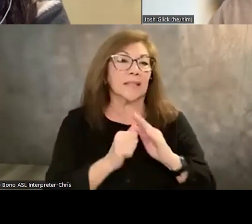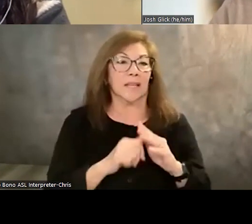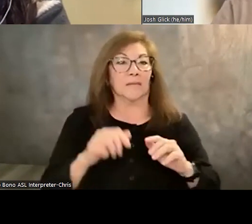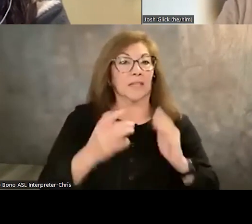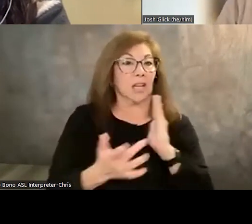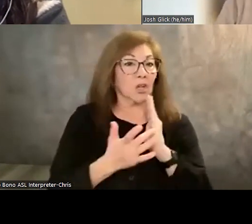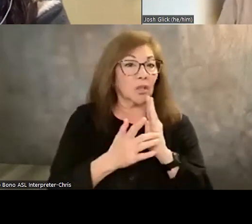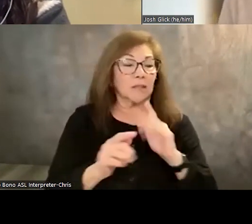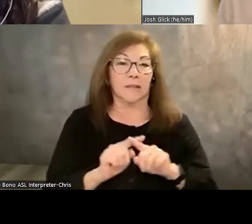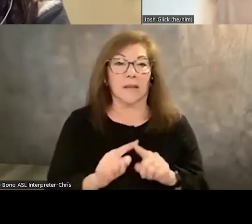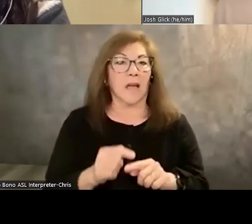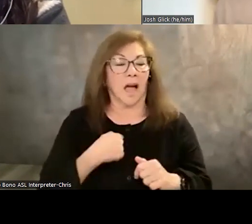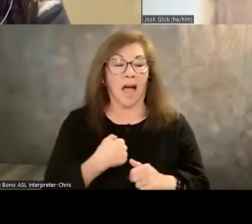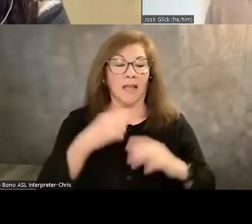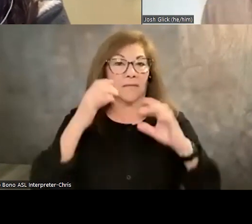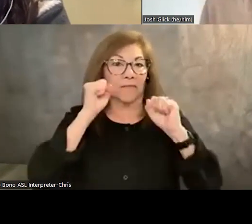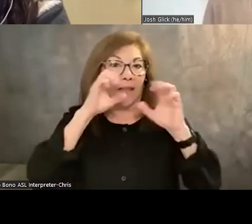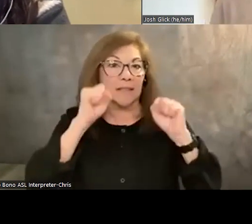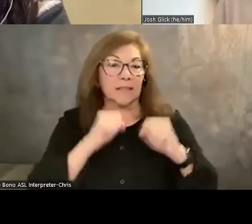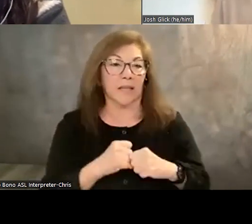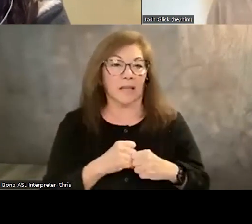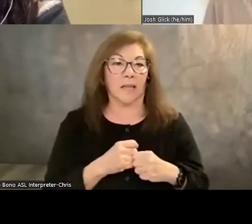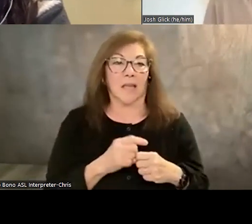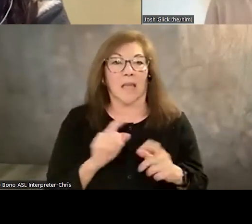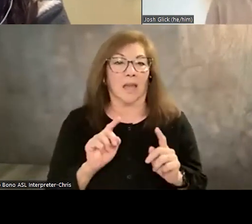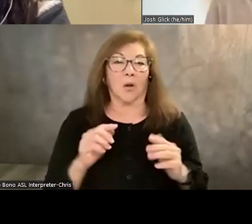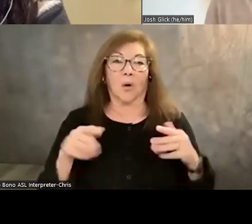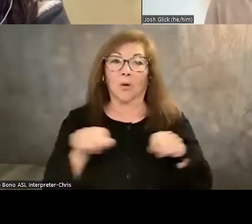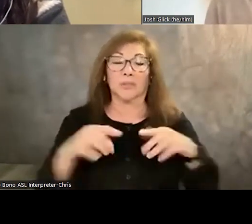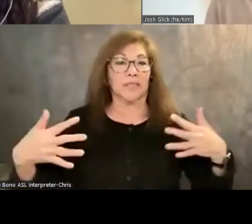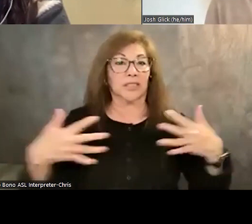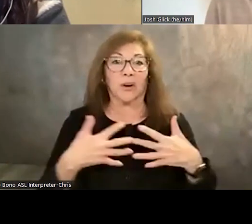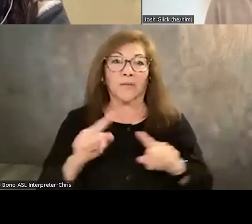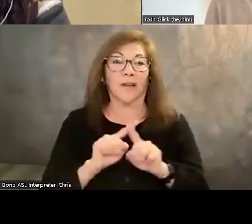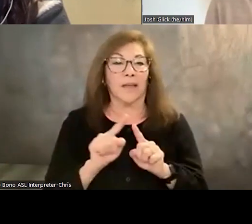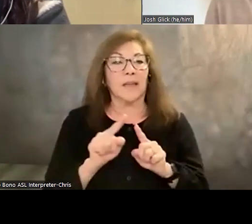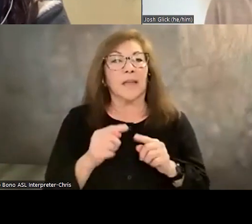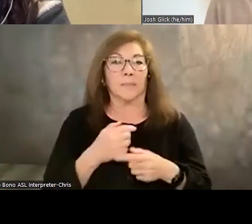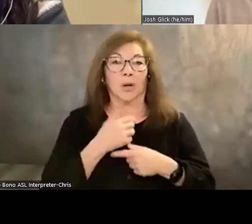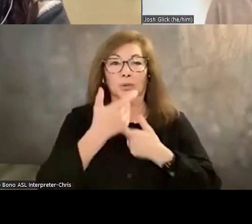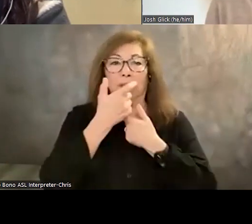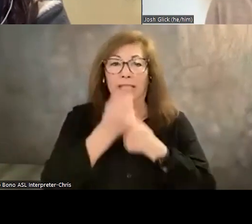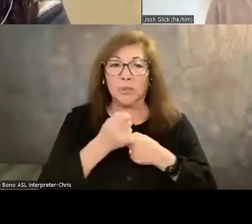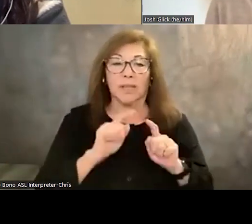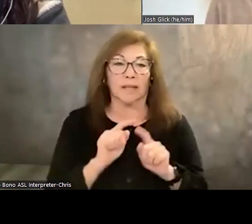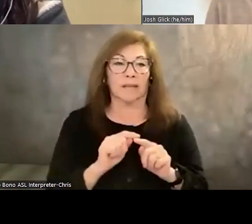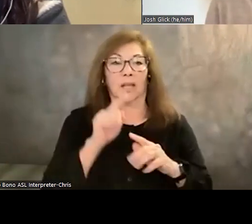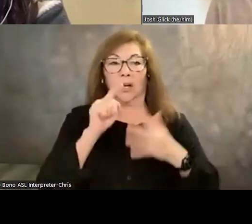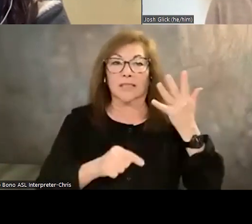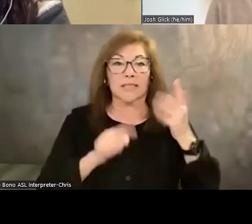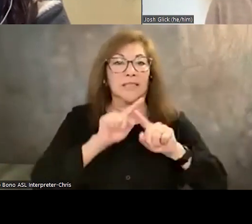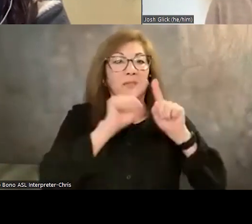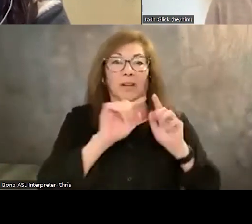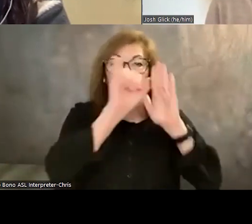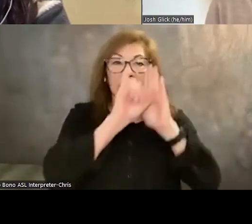so fascinating and slightly terrifying and really intriguing that, you know, there are different